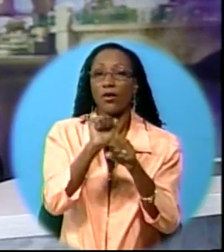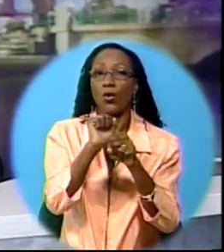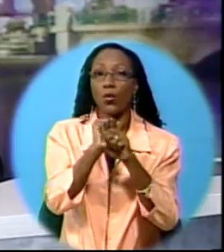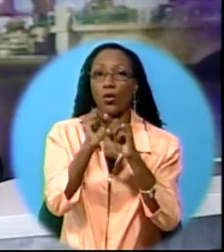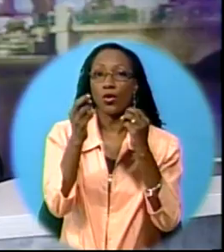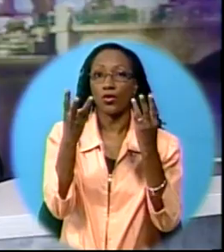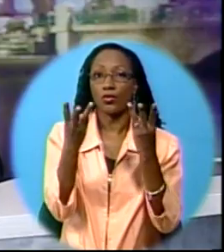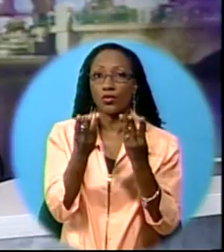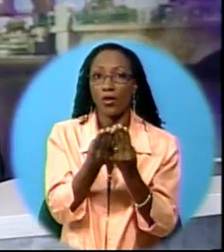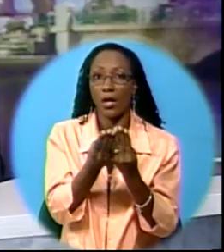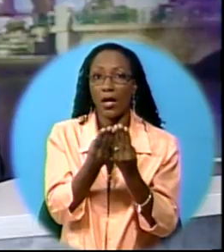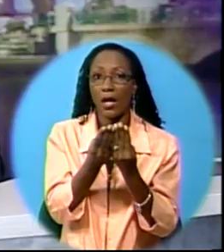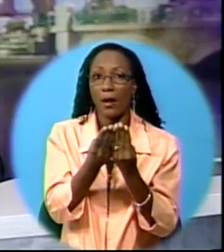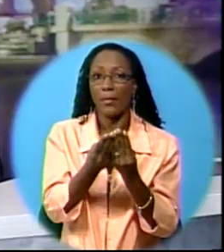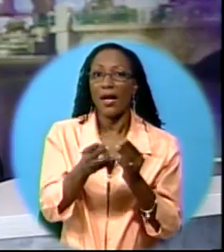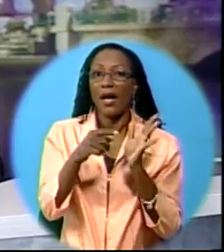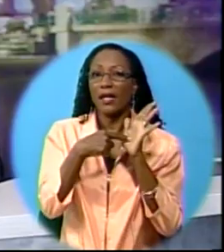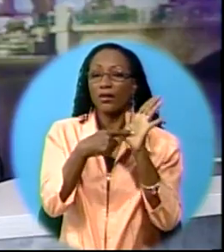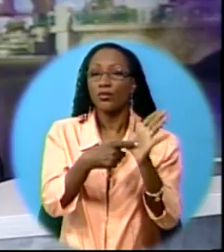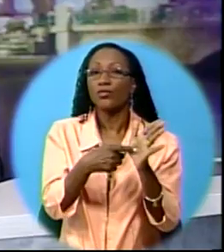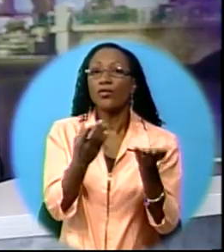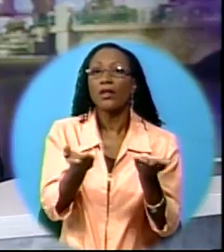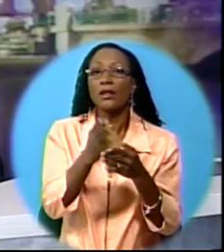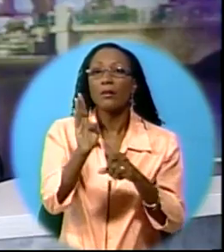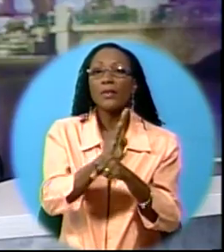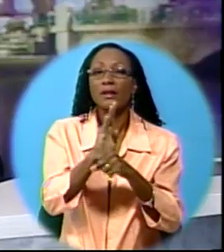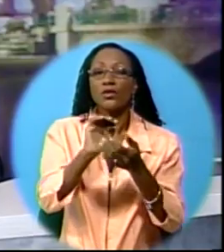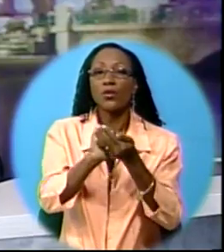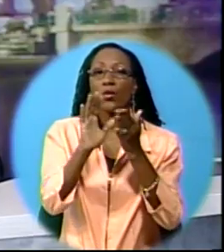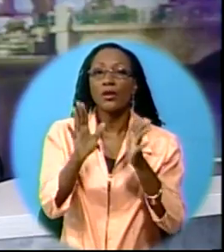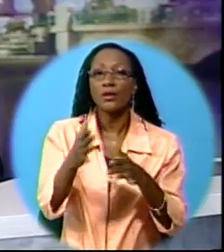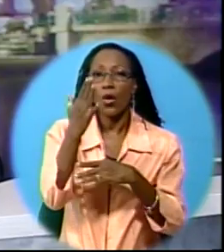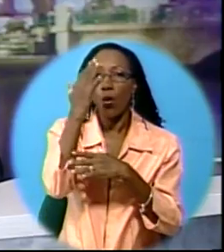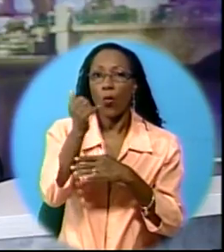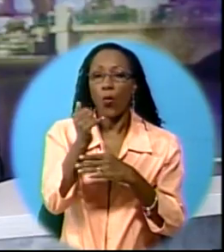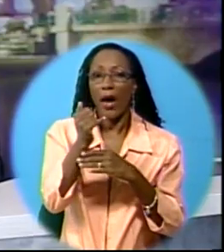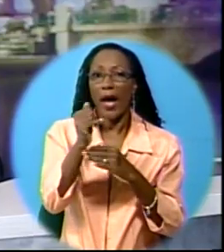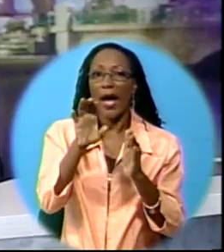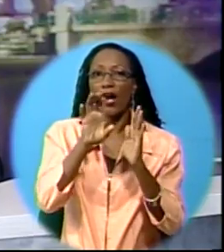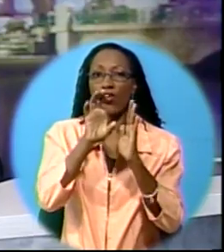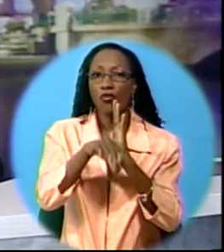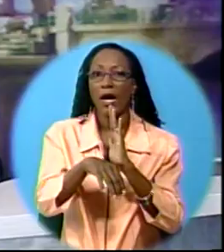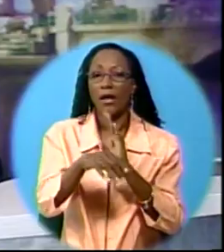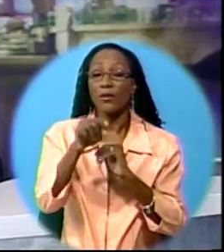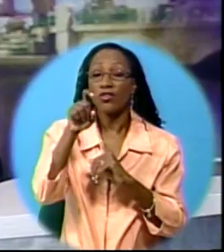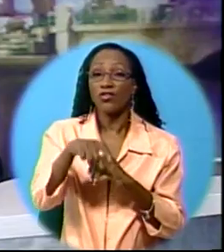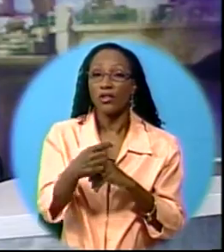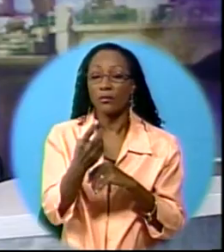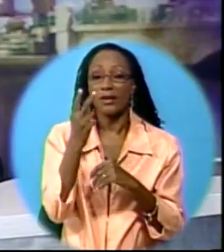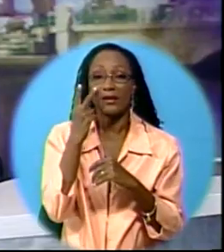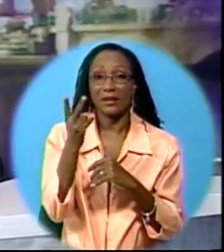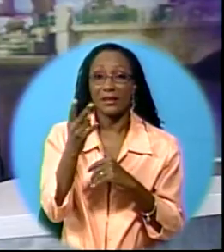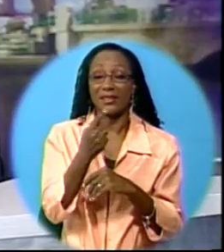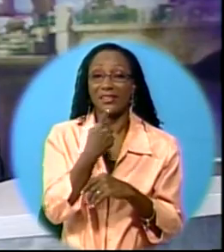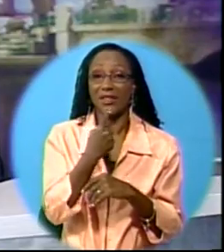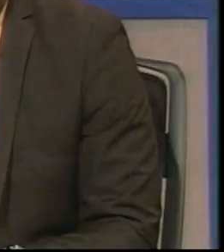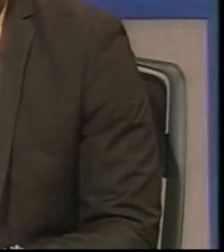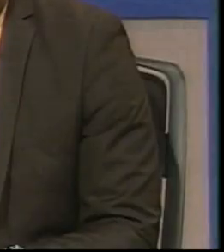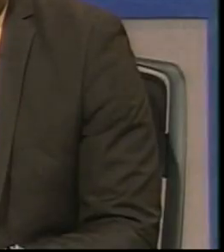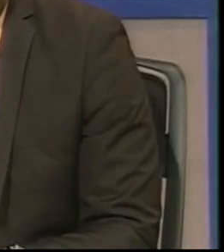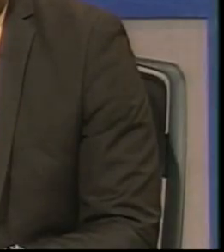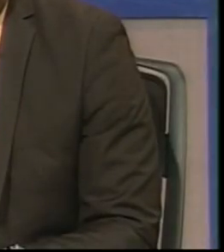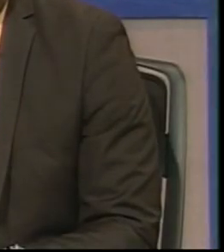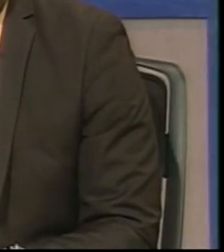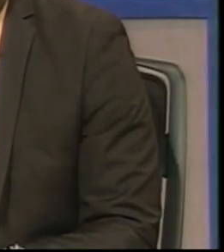where they will be showing local business owners and others why cybercrime should be taken seriously. We in the